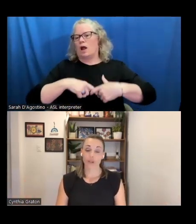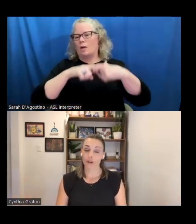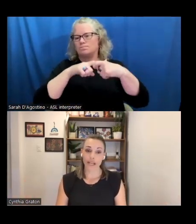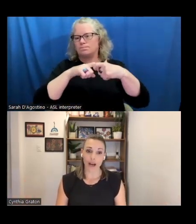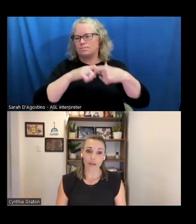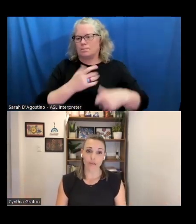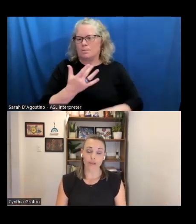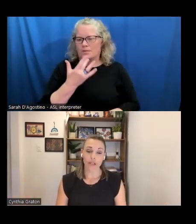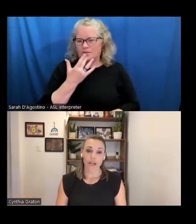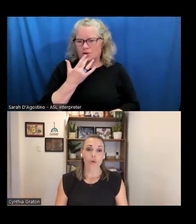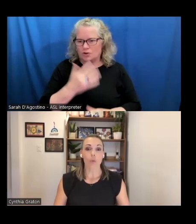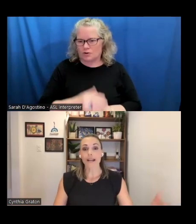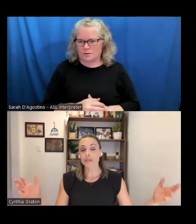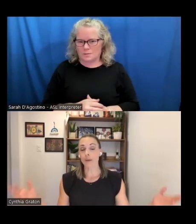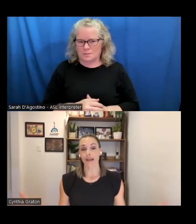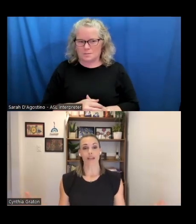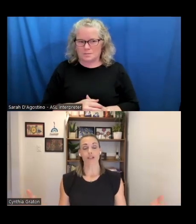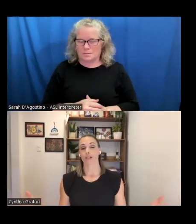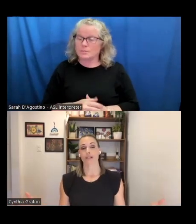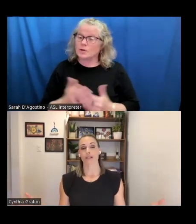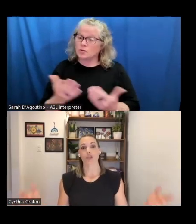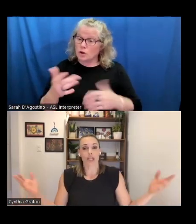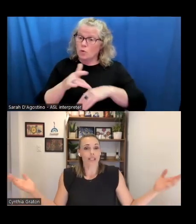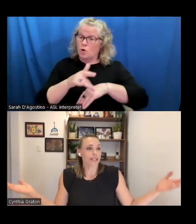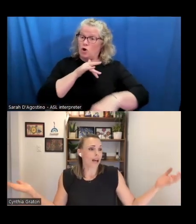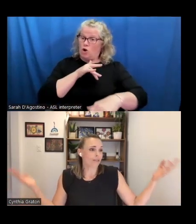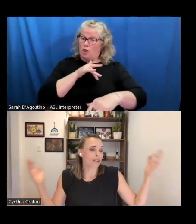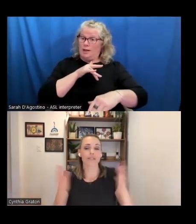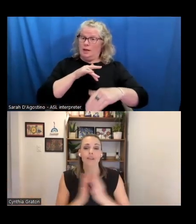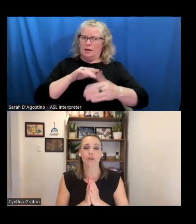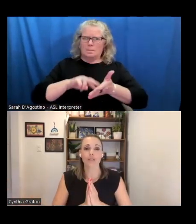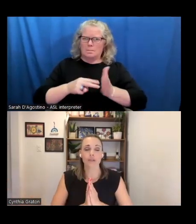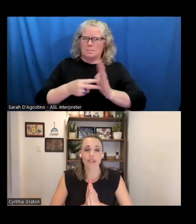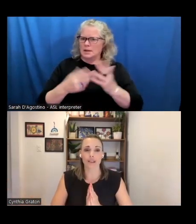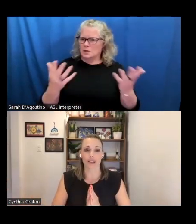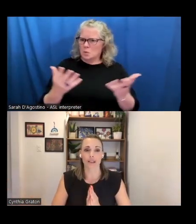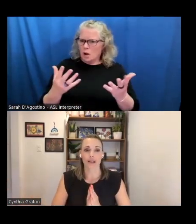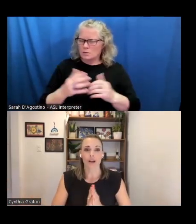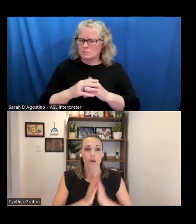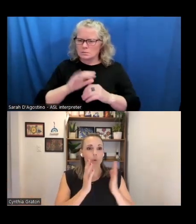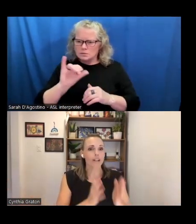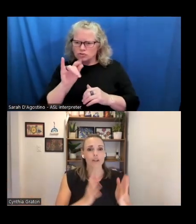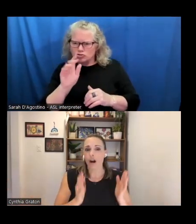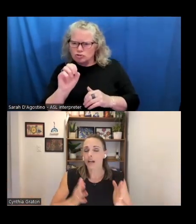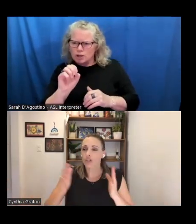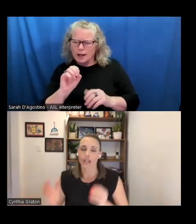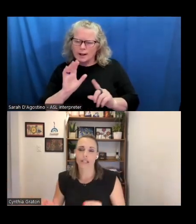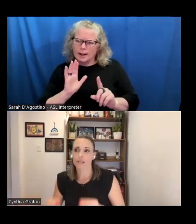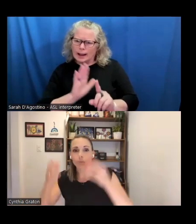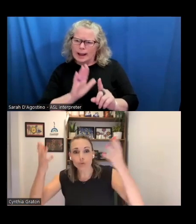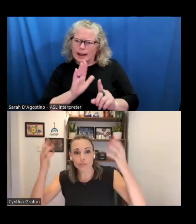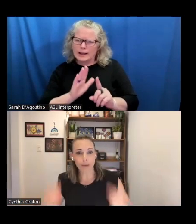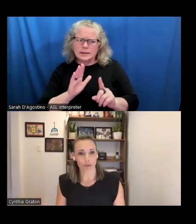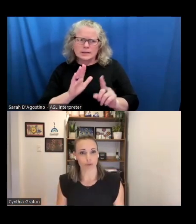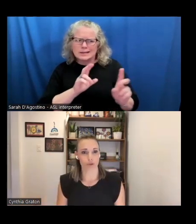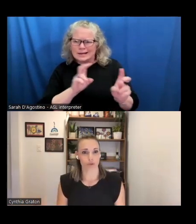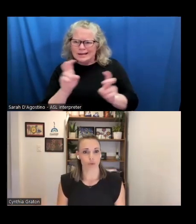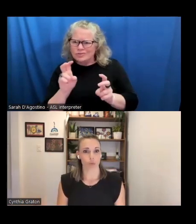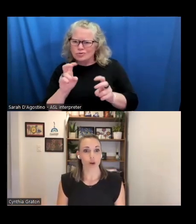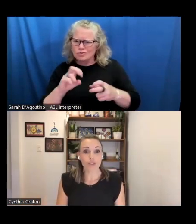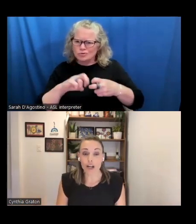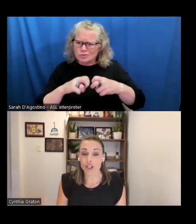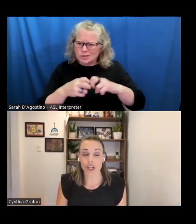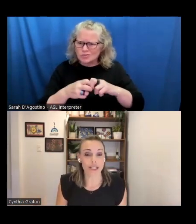Well, it's figuring out what expectations Jake is having difficulty meeting. What are Jake's blue